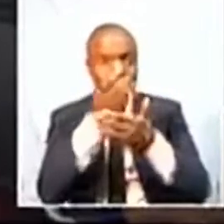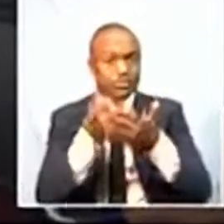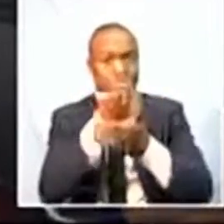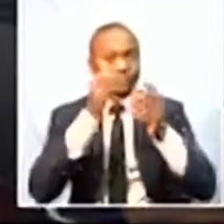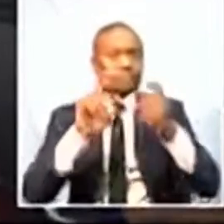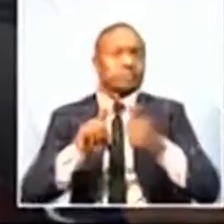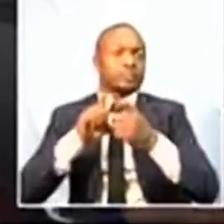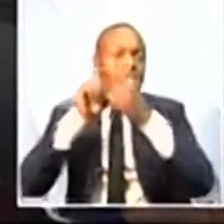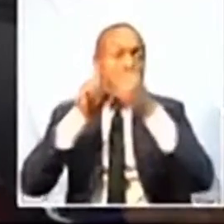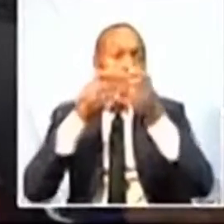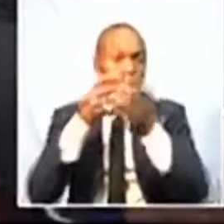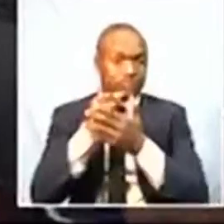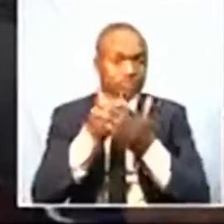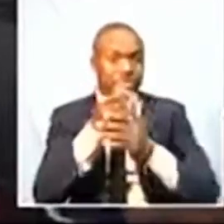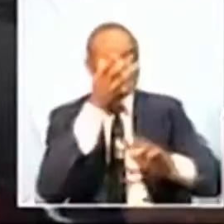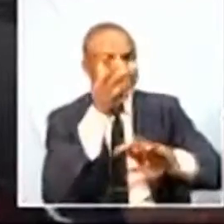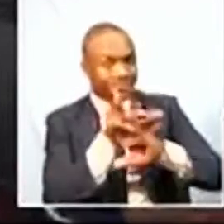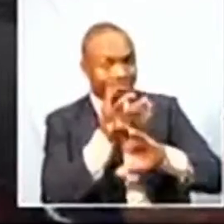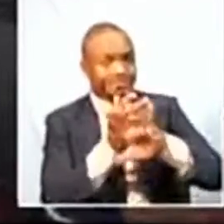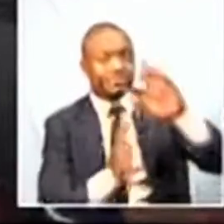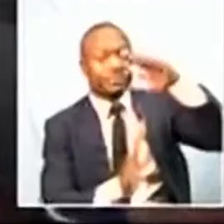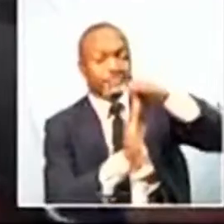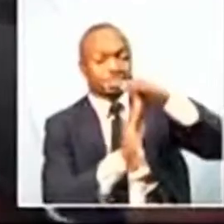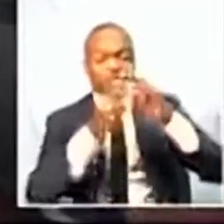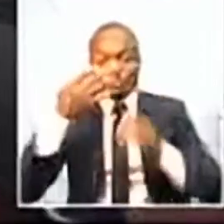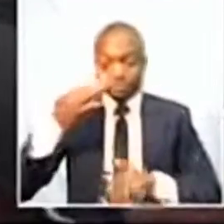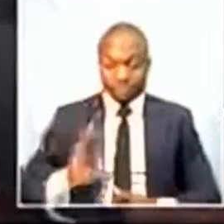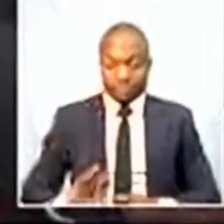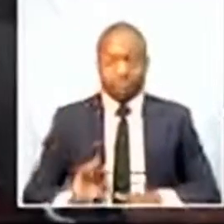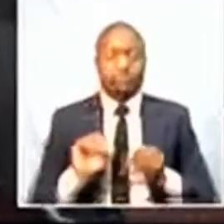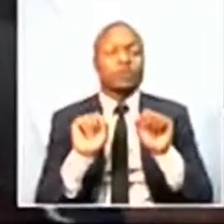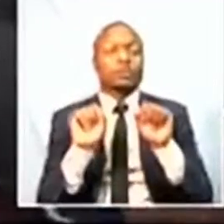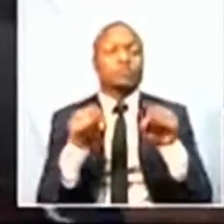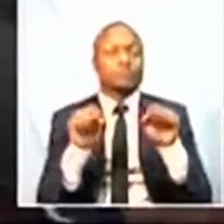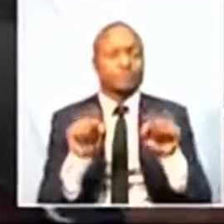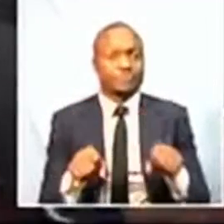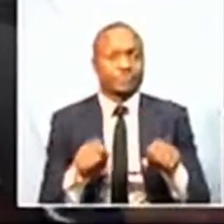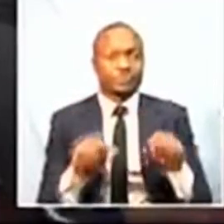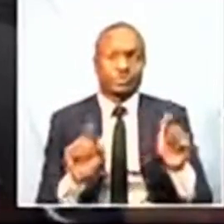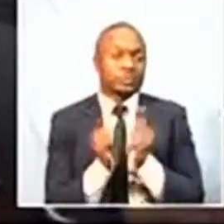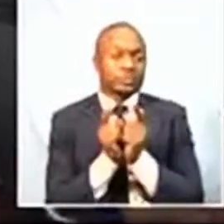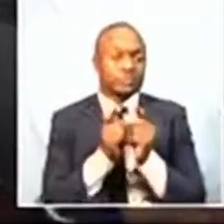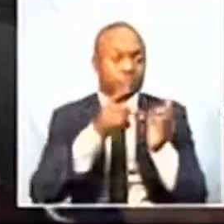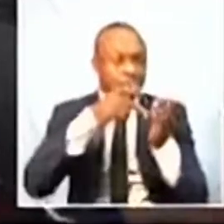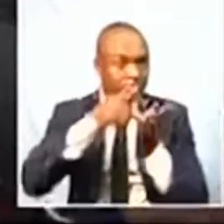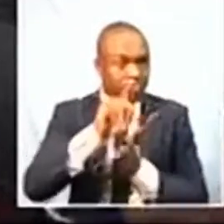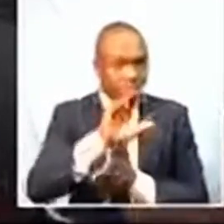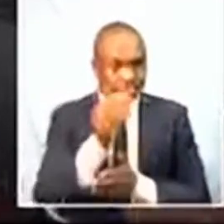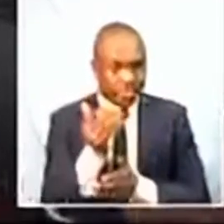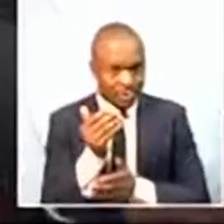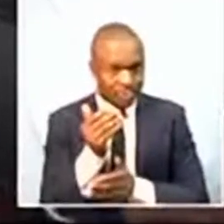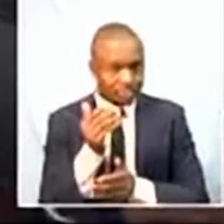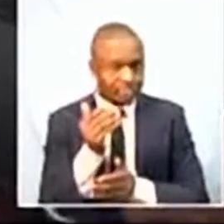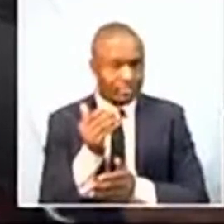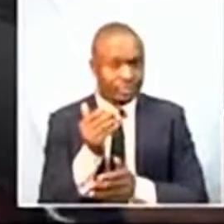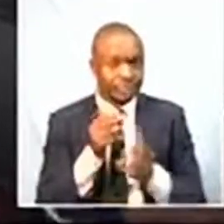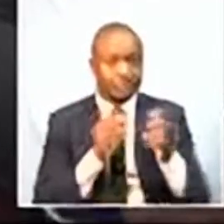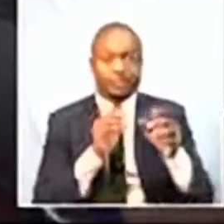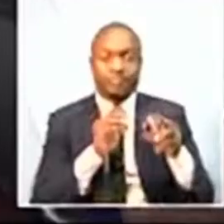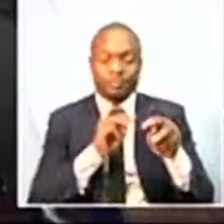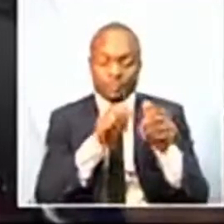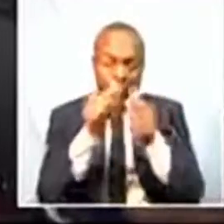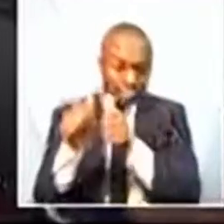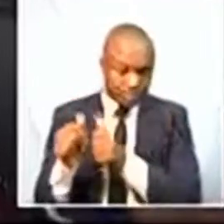challenges and financial constraints limiting beneficiaries' ability to meet repayment obligations. Action